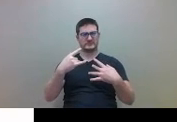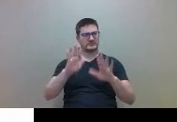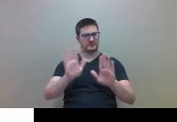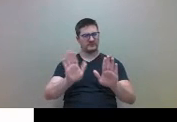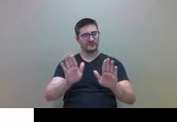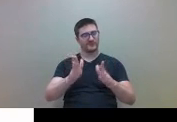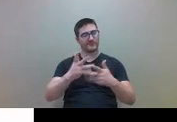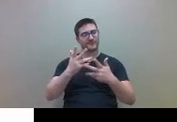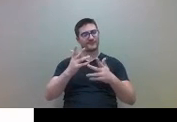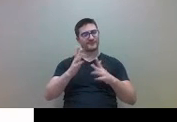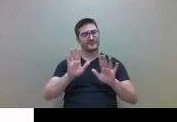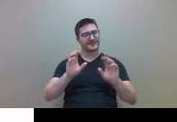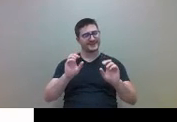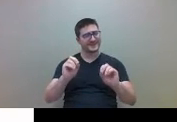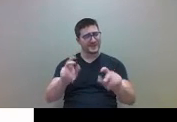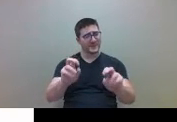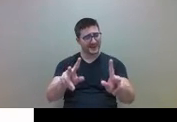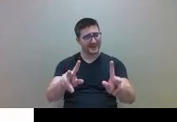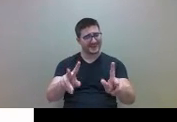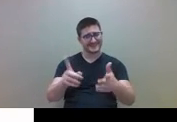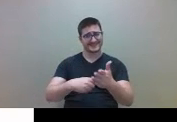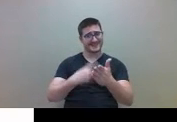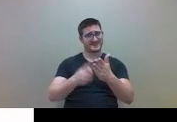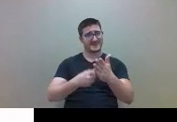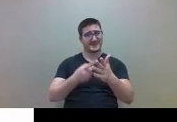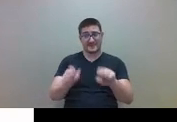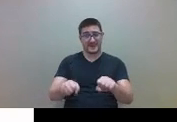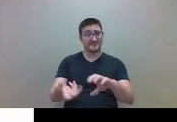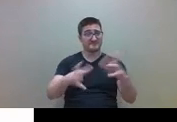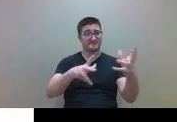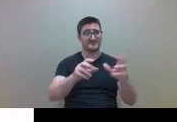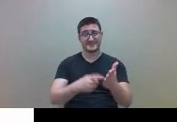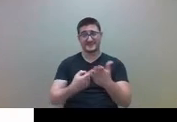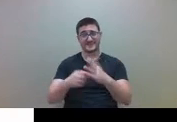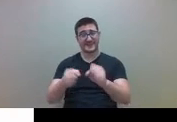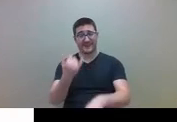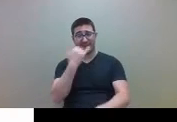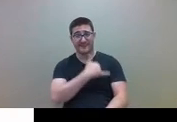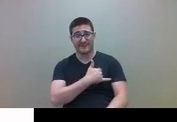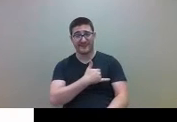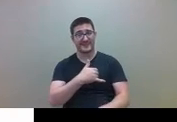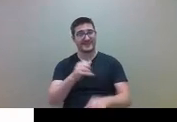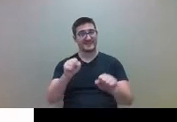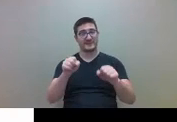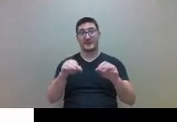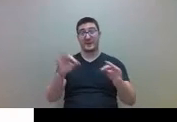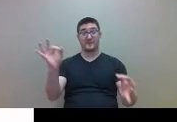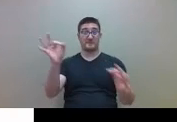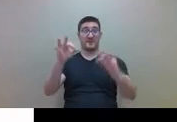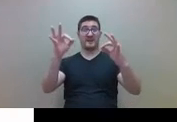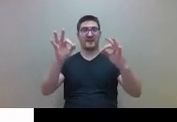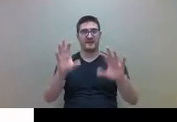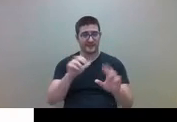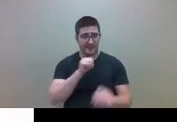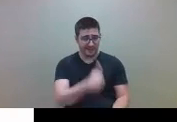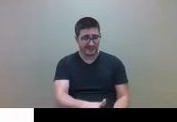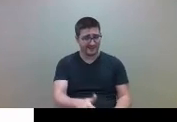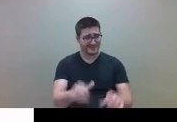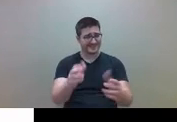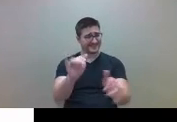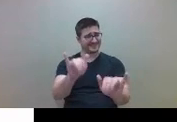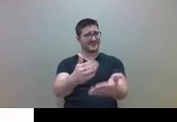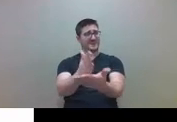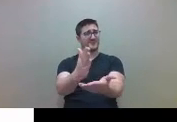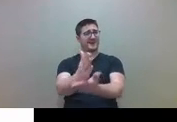today, that's okay. It's okay not to be okay. It's okay not to be on point all the time. We're human, and